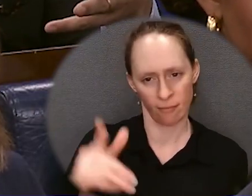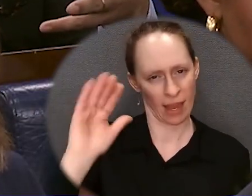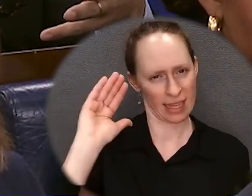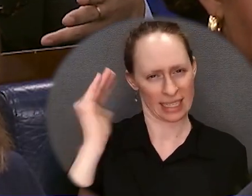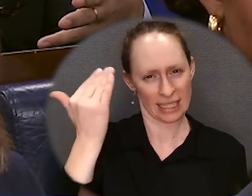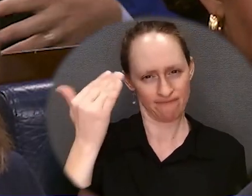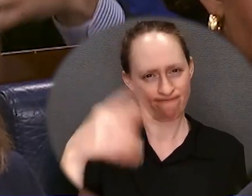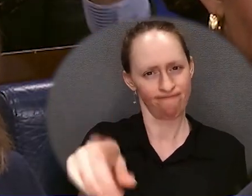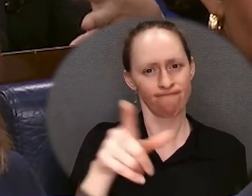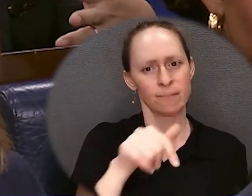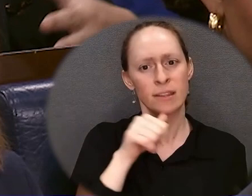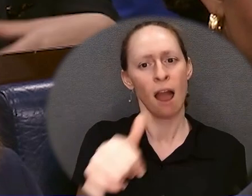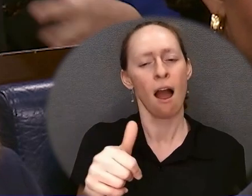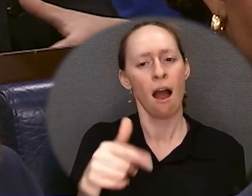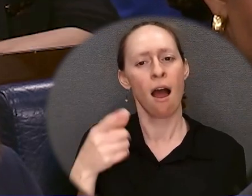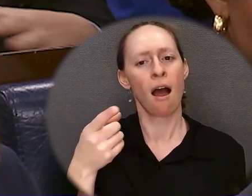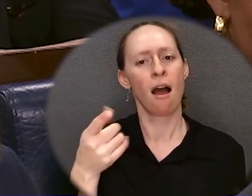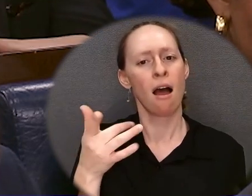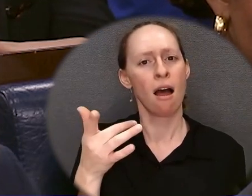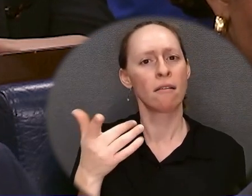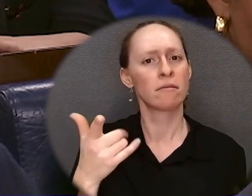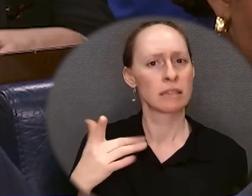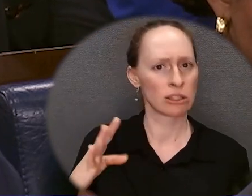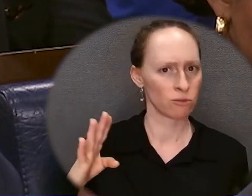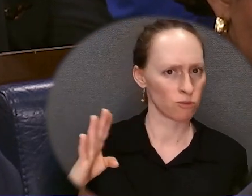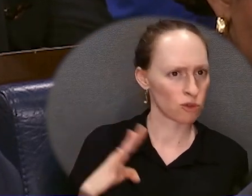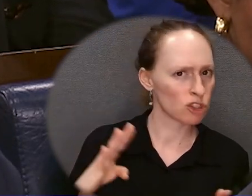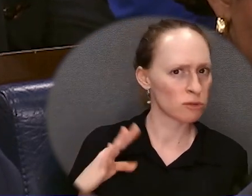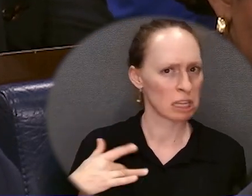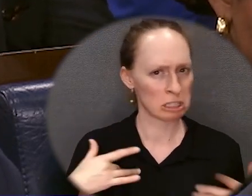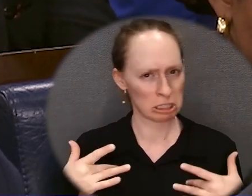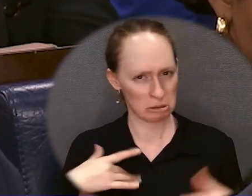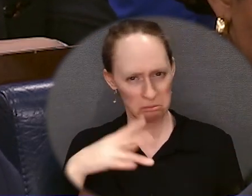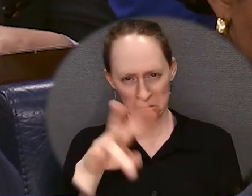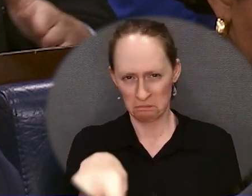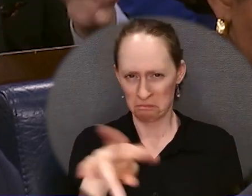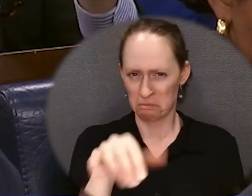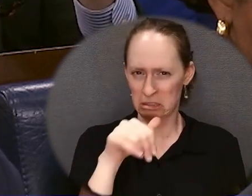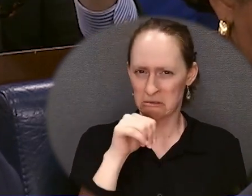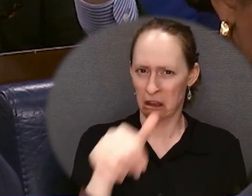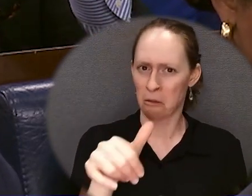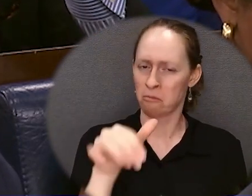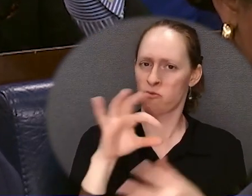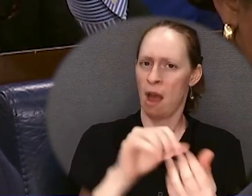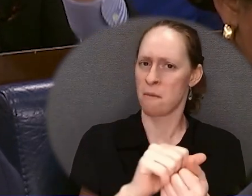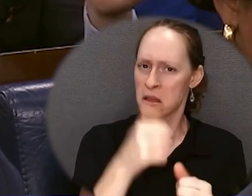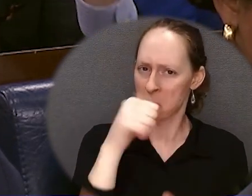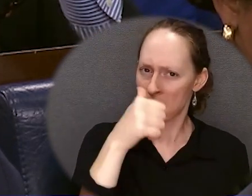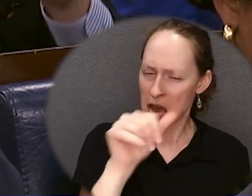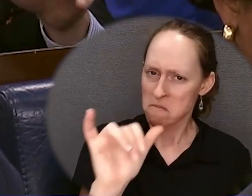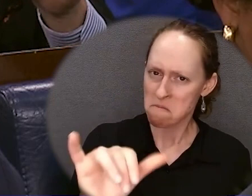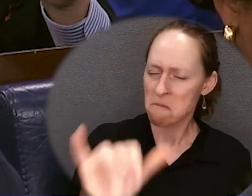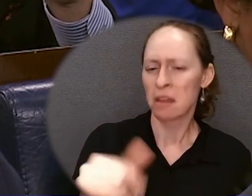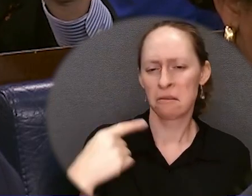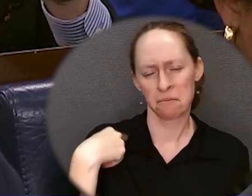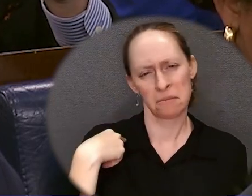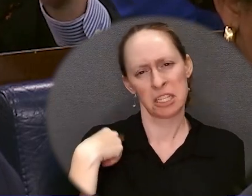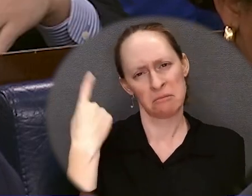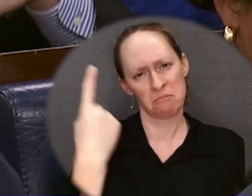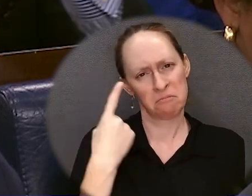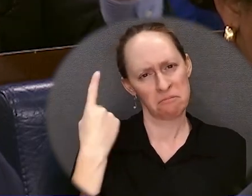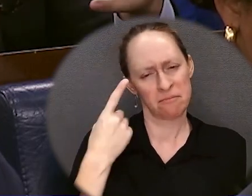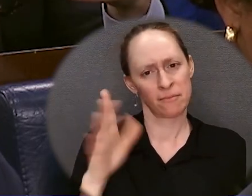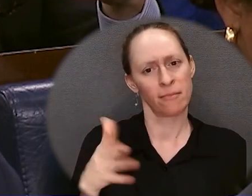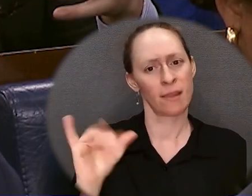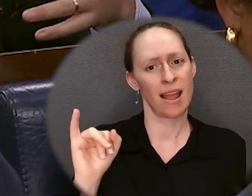not expressing is concern over the fact that this was found on the property, and I guess I'm wondering how expressing concern